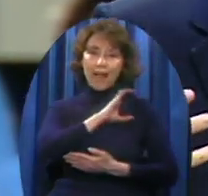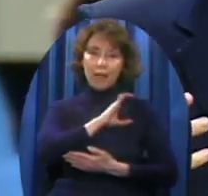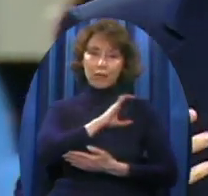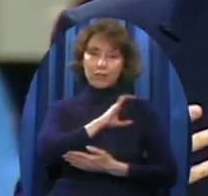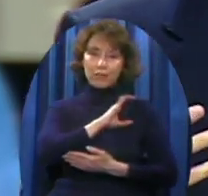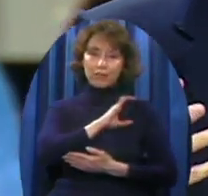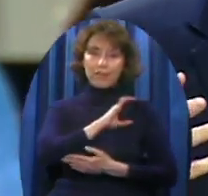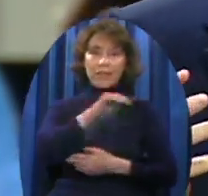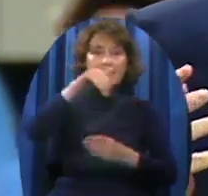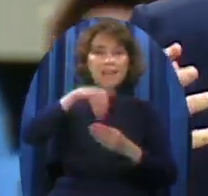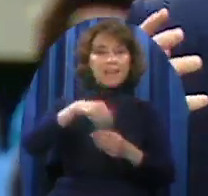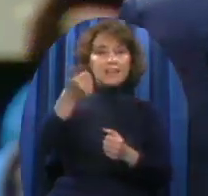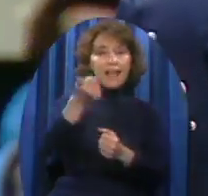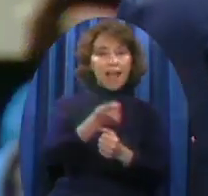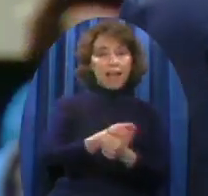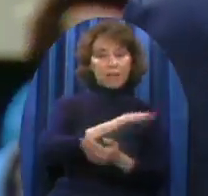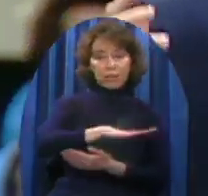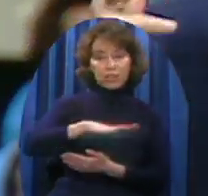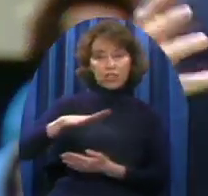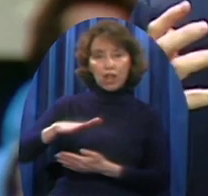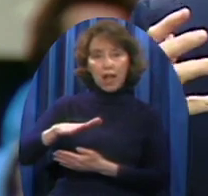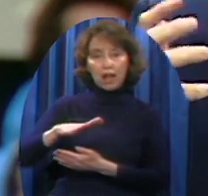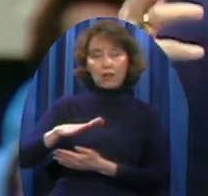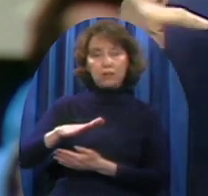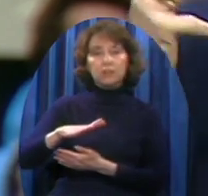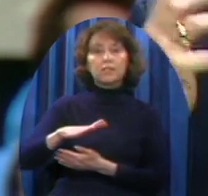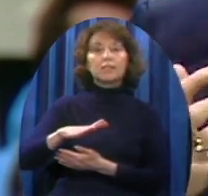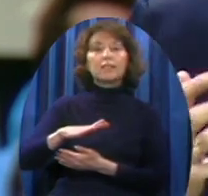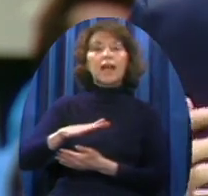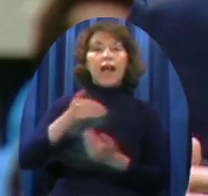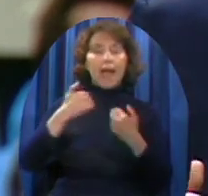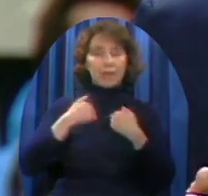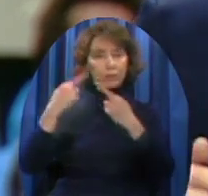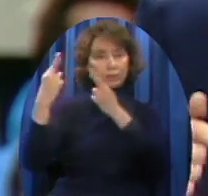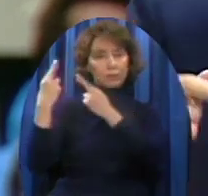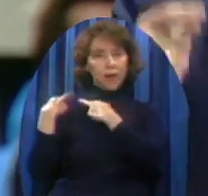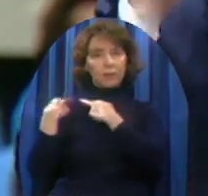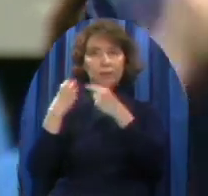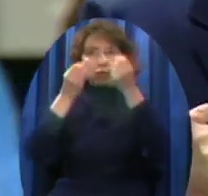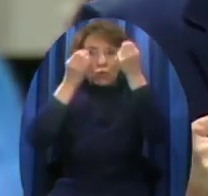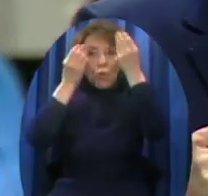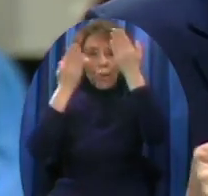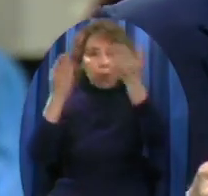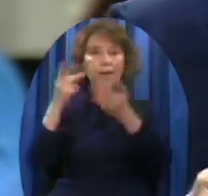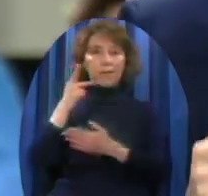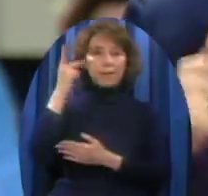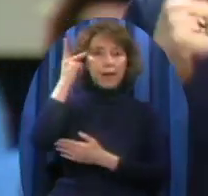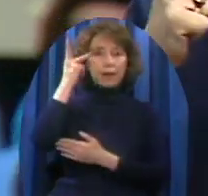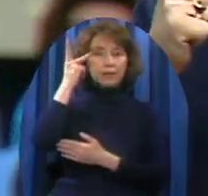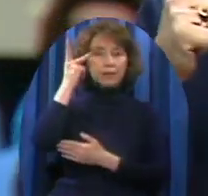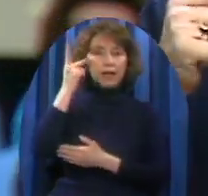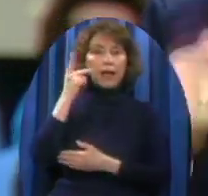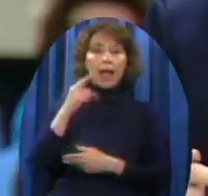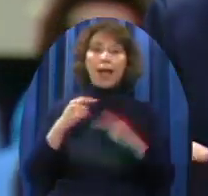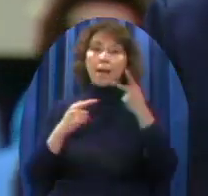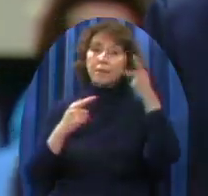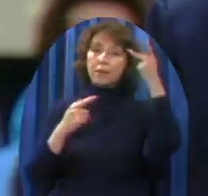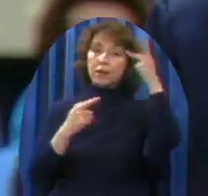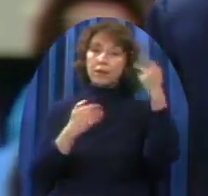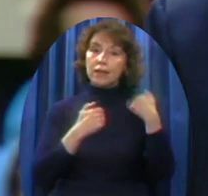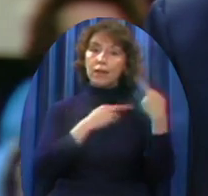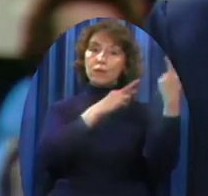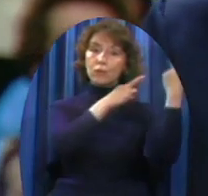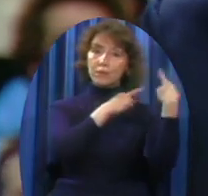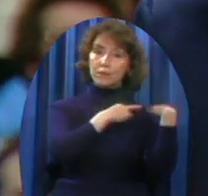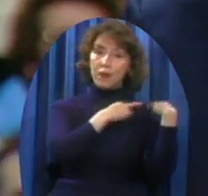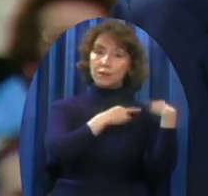every child the responsibility to obey parents. Parents, we have the obligation to teach them properly and set the right